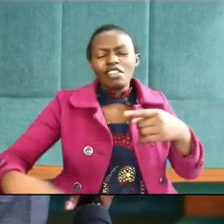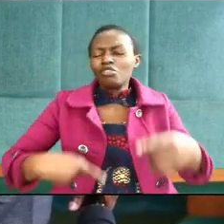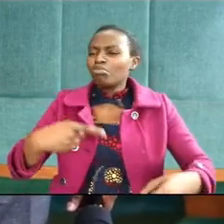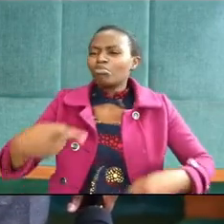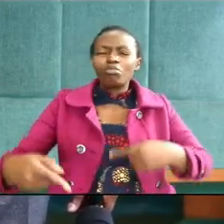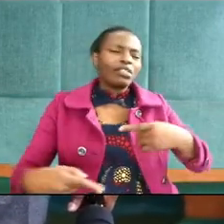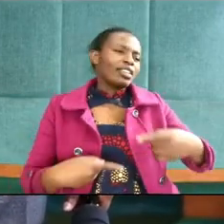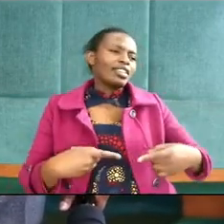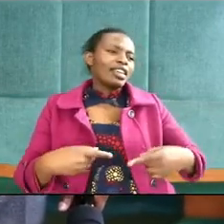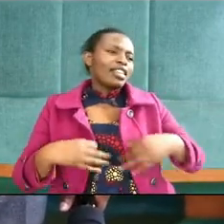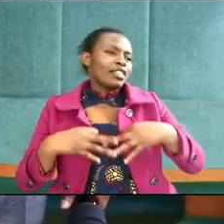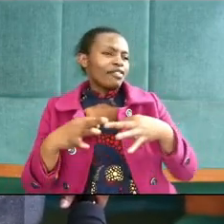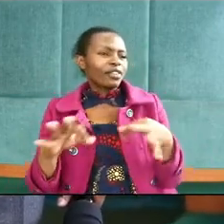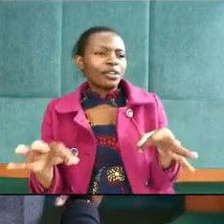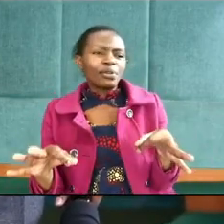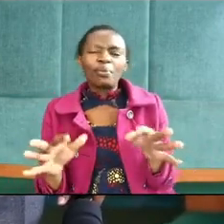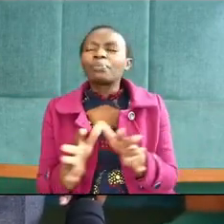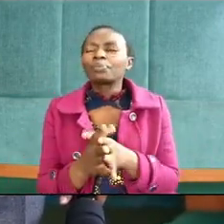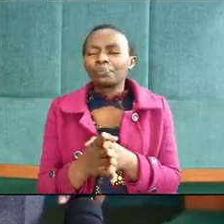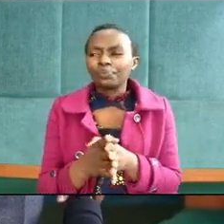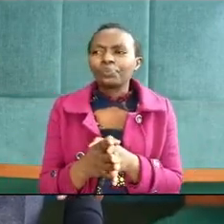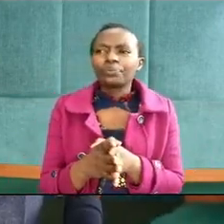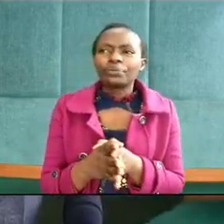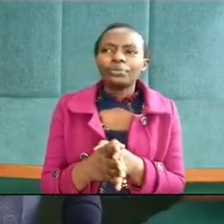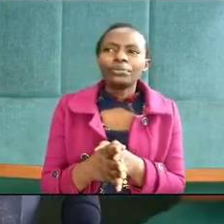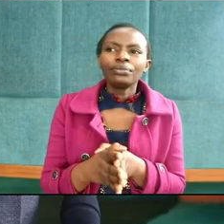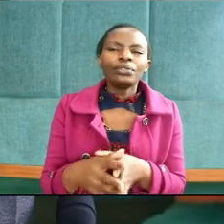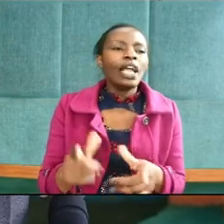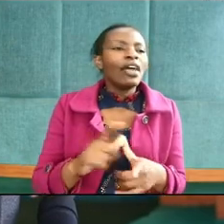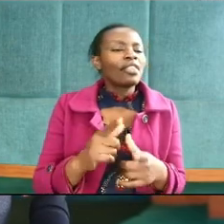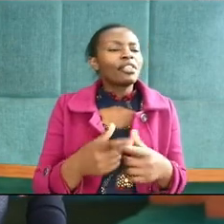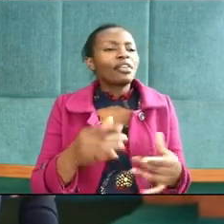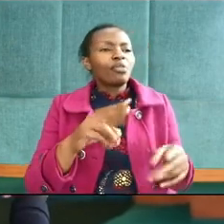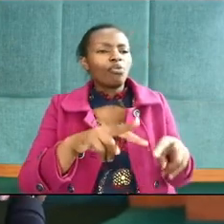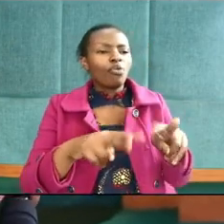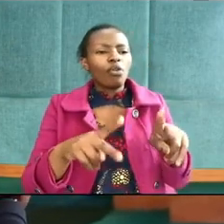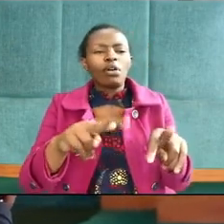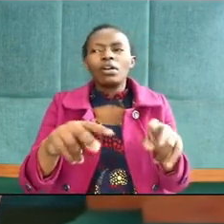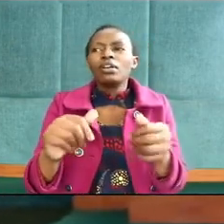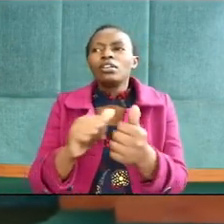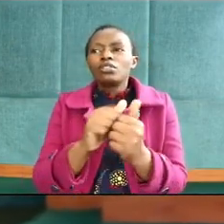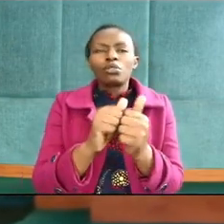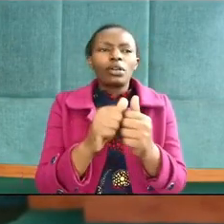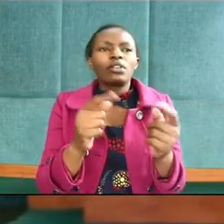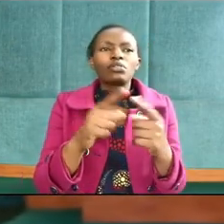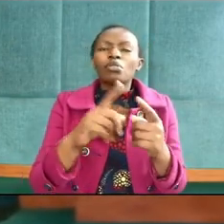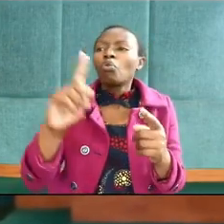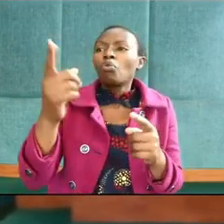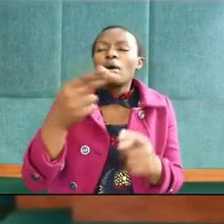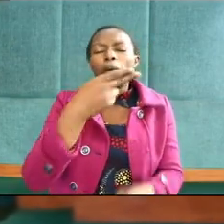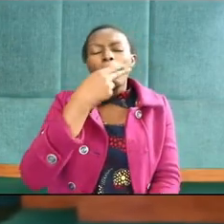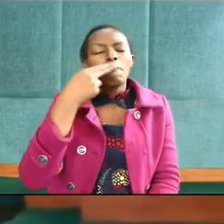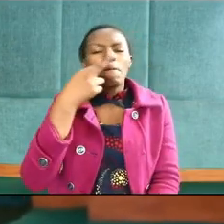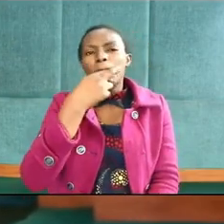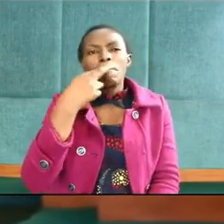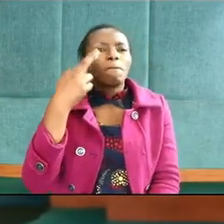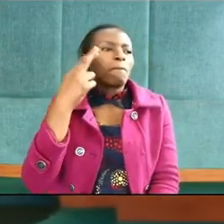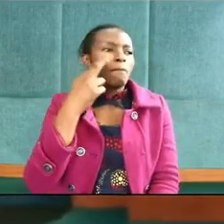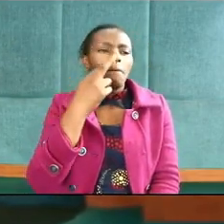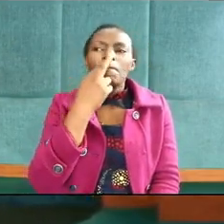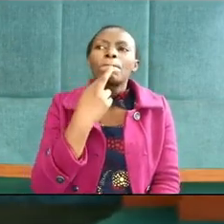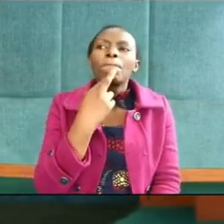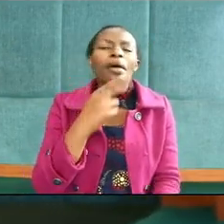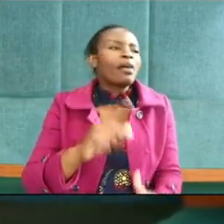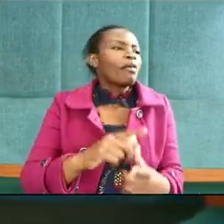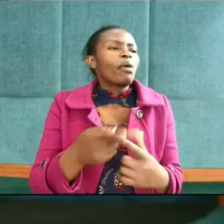Children aside, enjoy the freedom and walk together to some restaurant somewhere, go and buy some soda